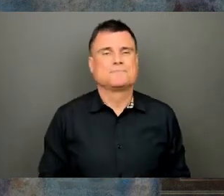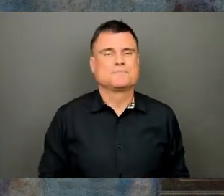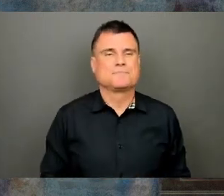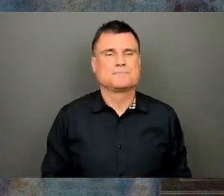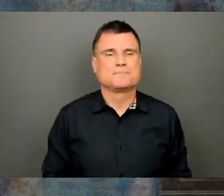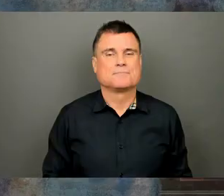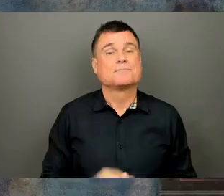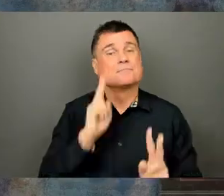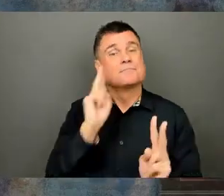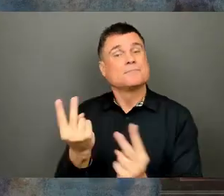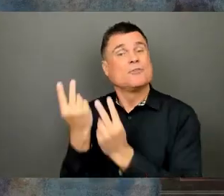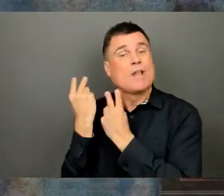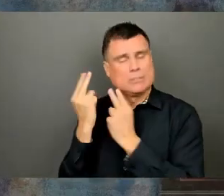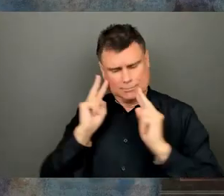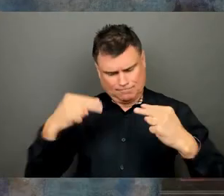Reflection: